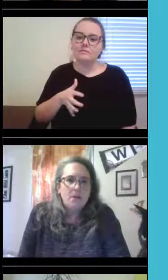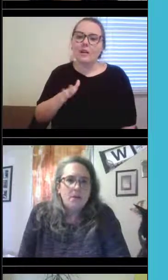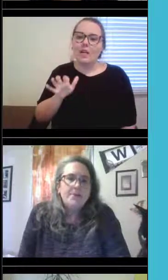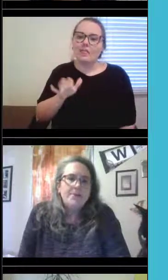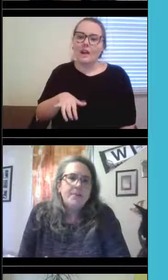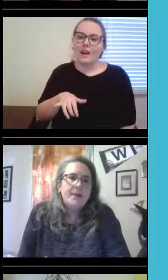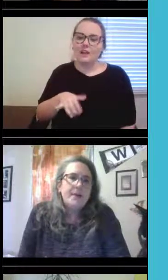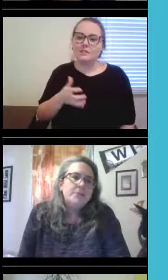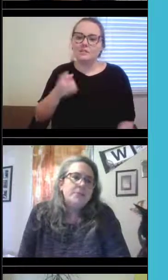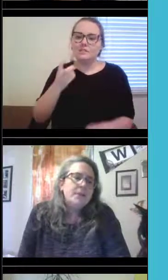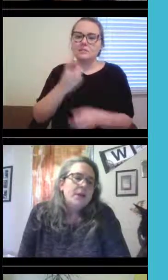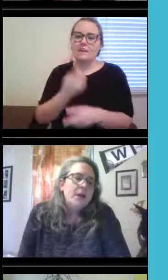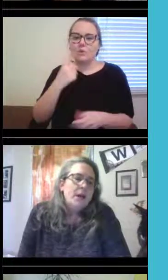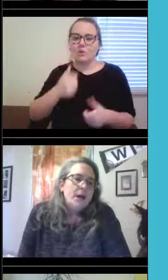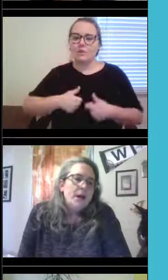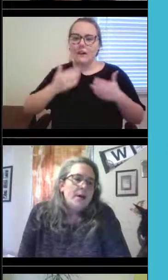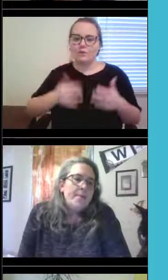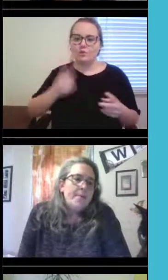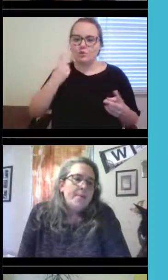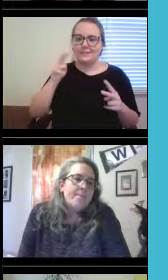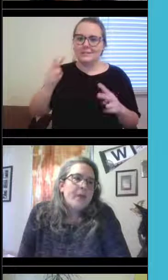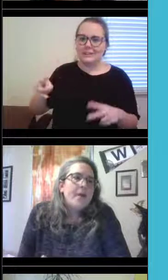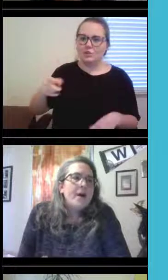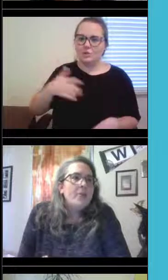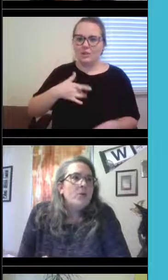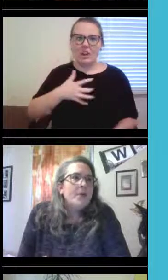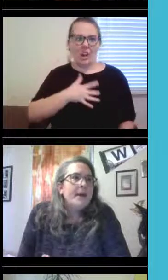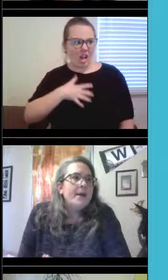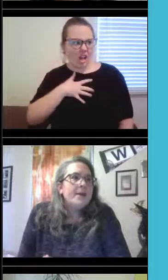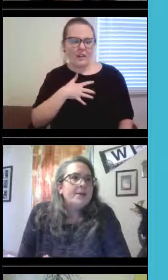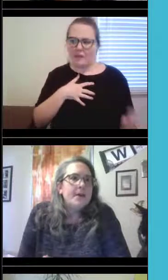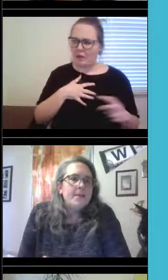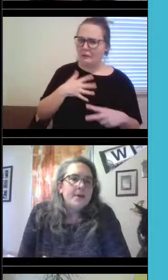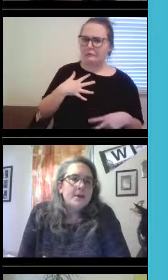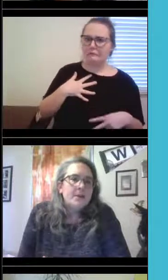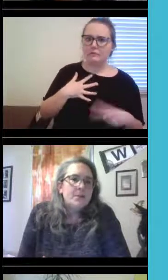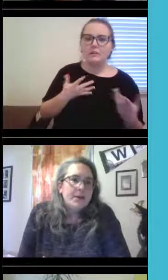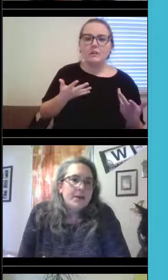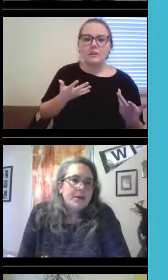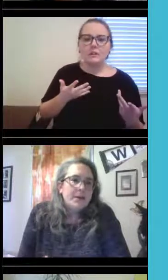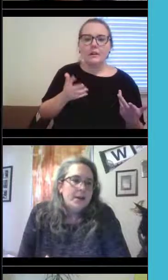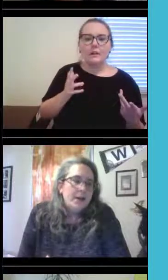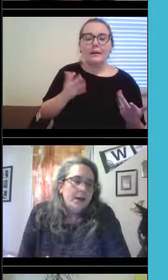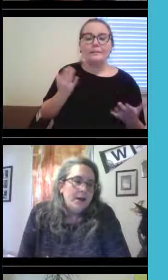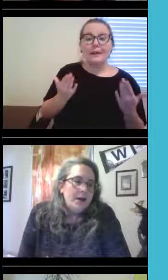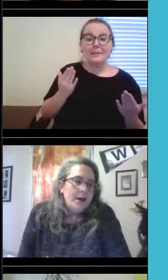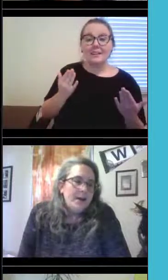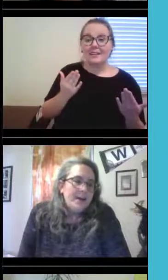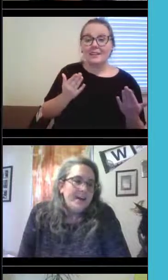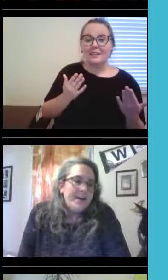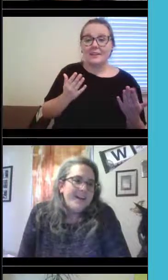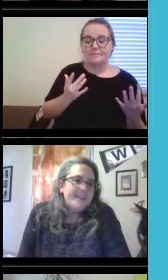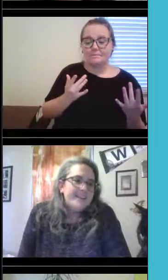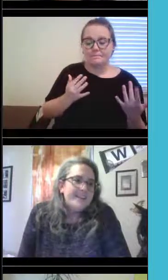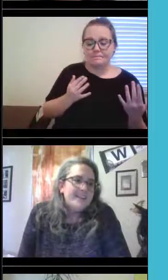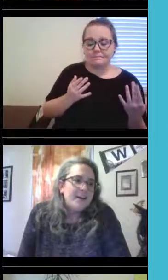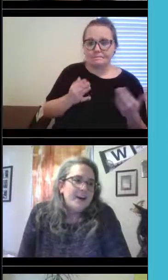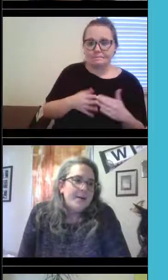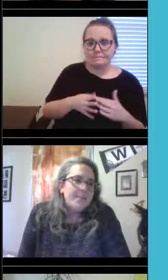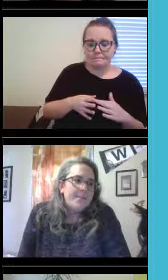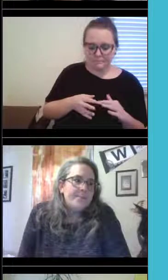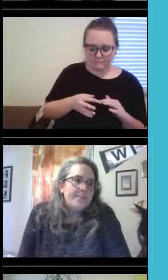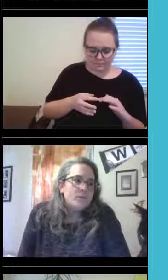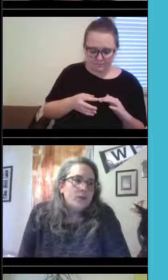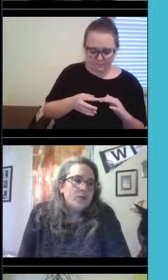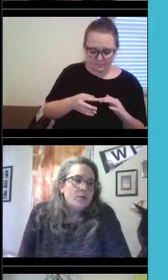particularly hard for survivors. And the other one that I think is kind of unexpected is